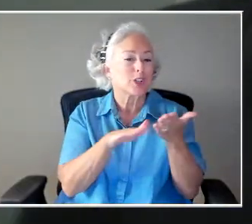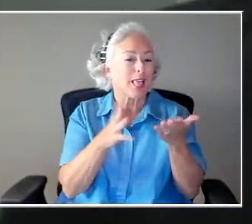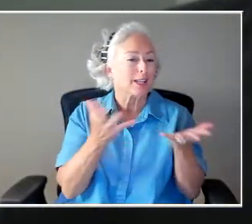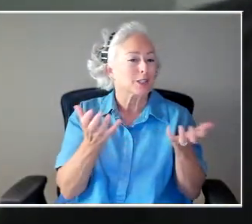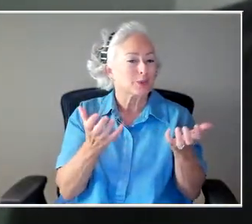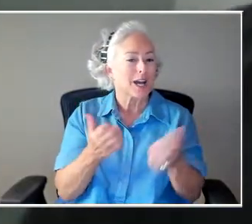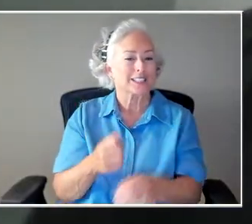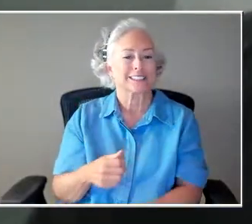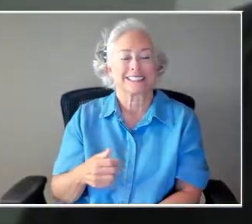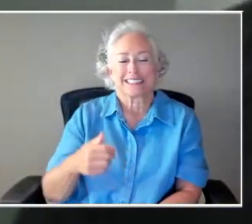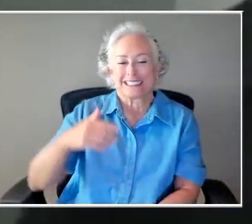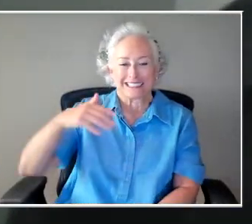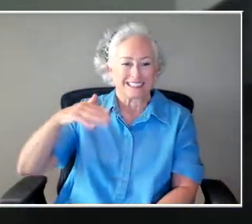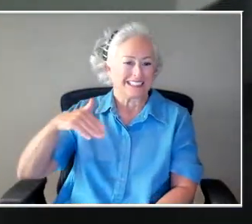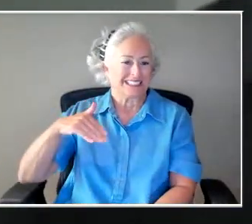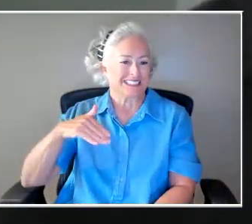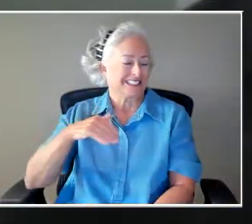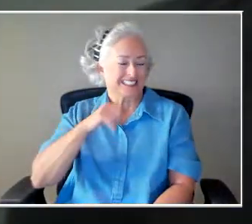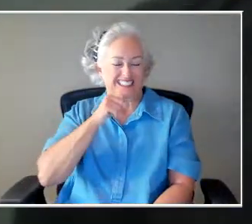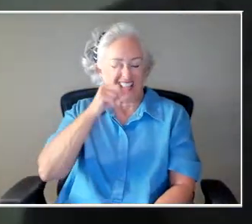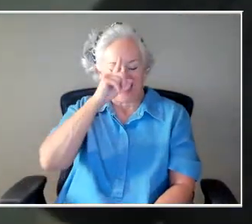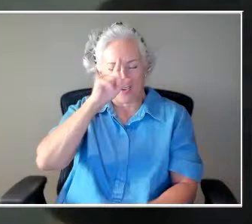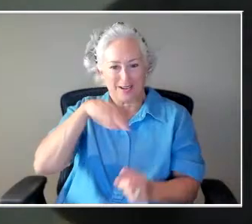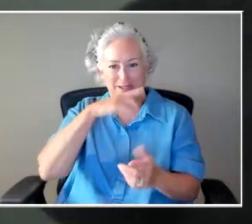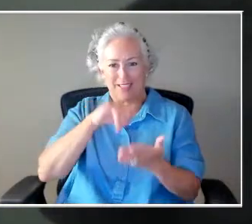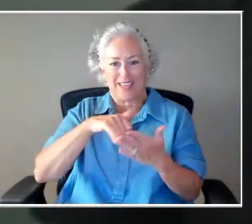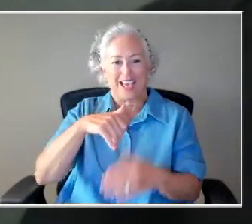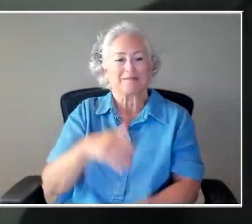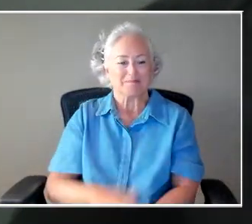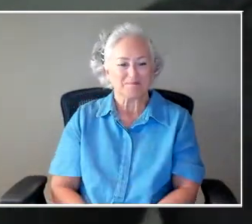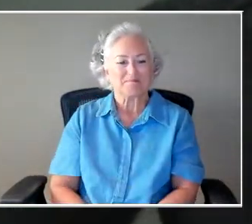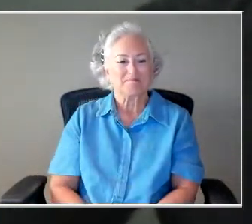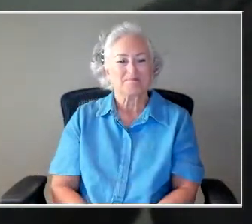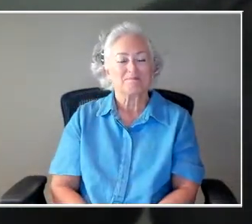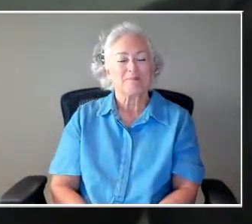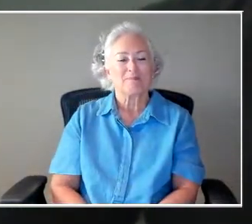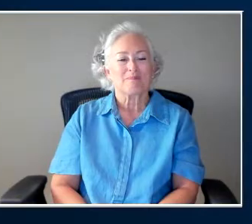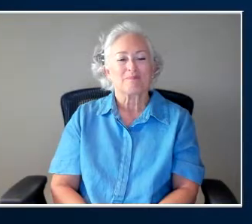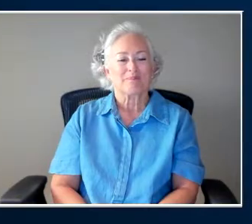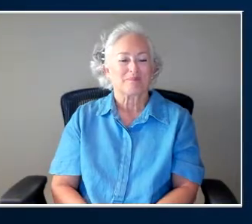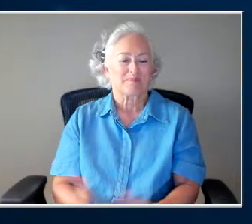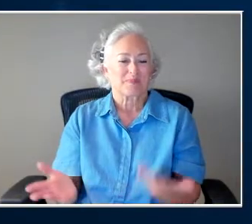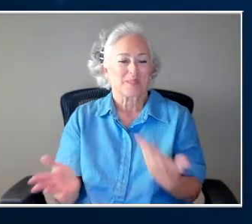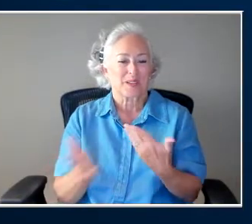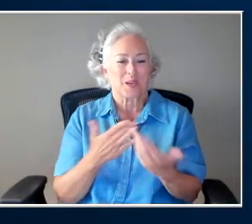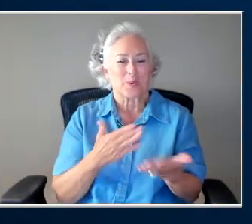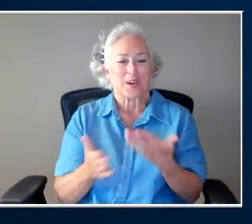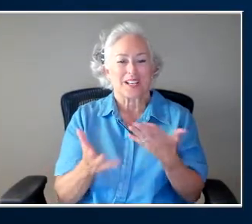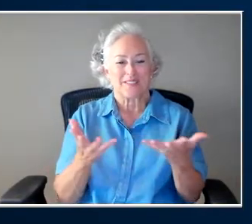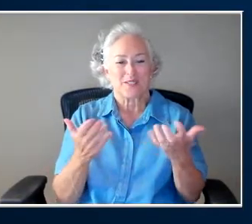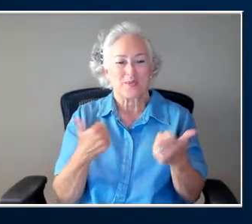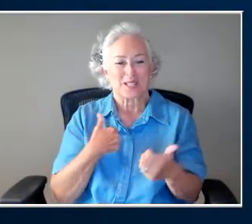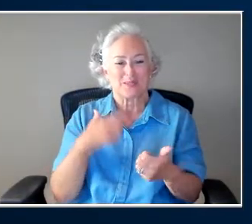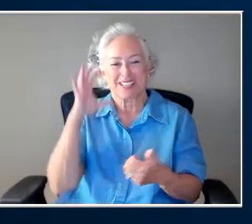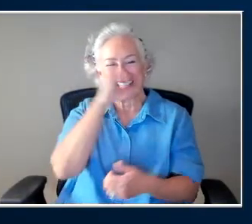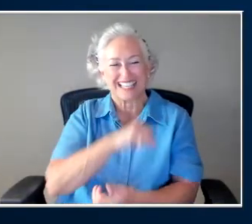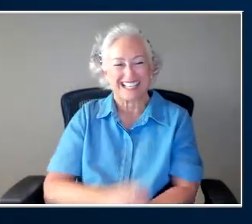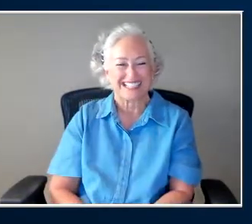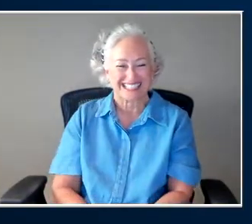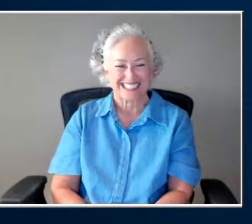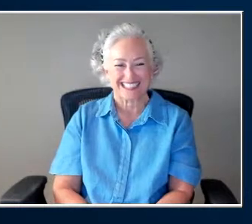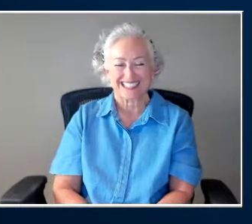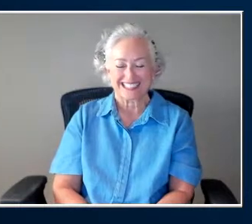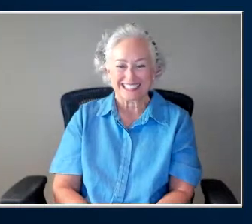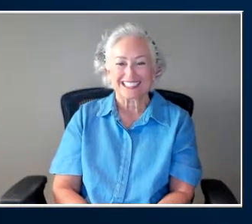No, I don't really have any thoughts on where I want to play. It's just whatever wants me, I guess. Well, you have